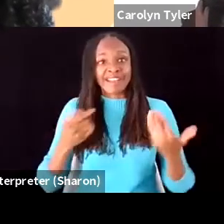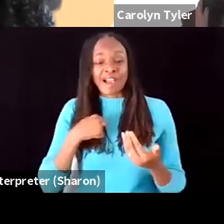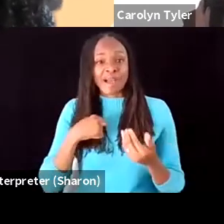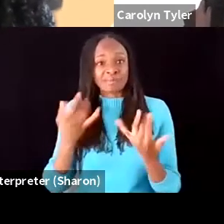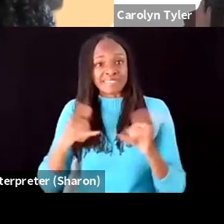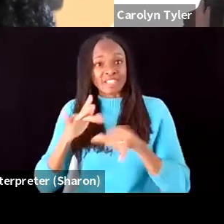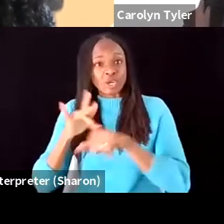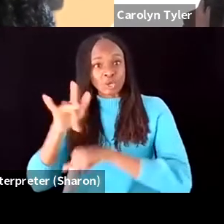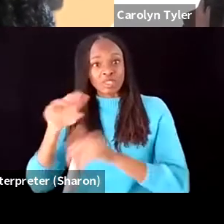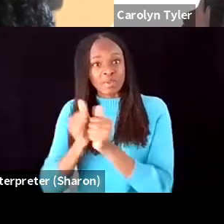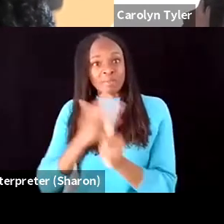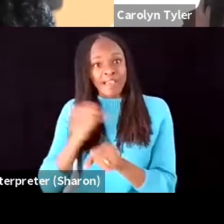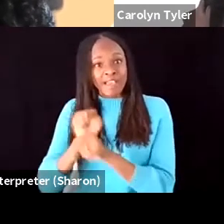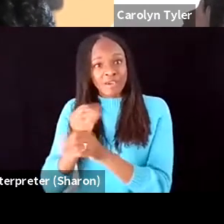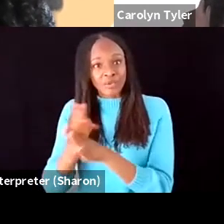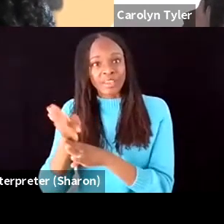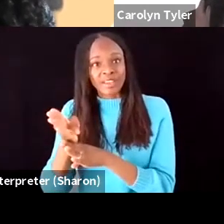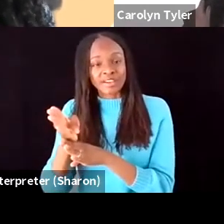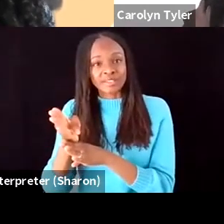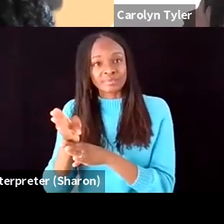And so the